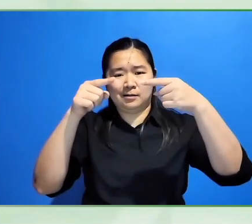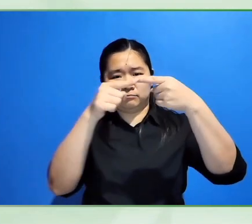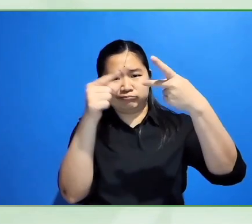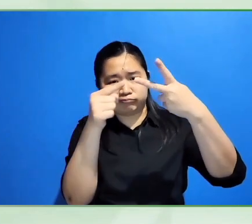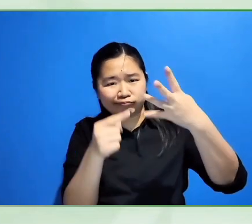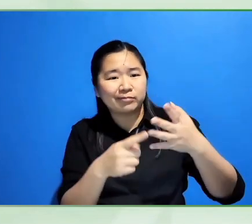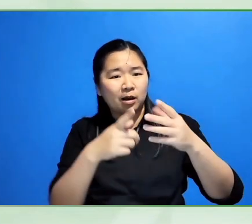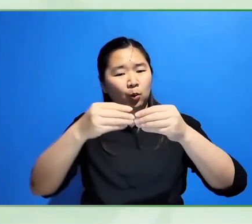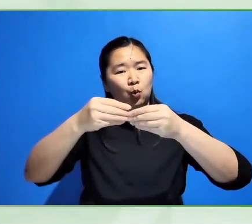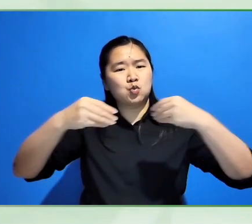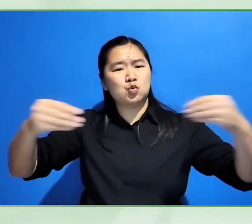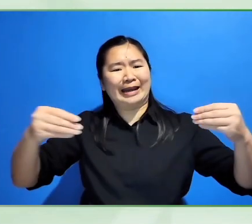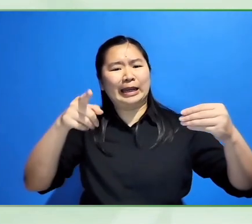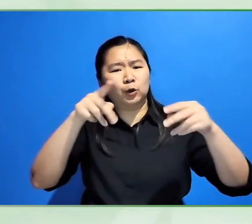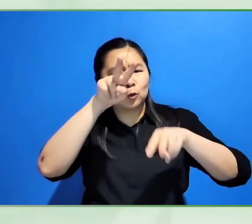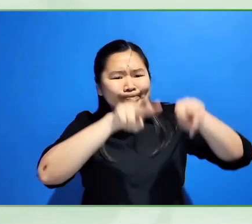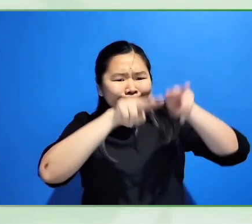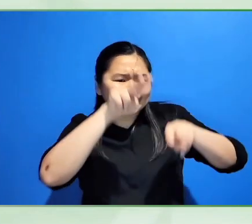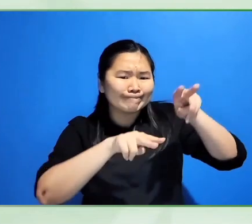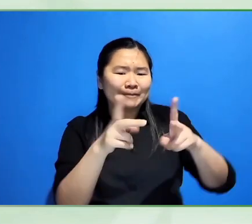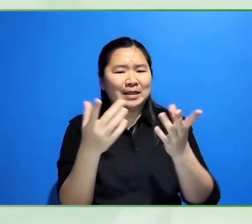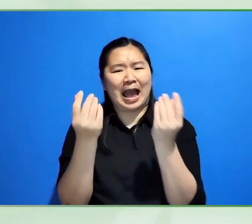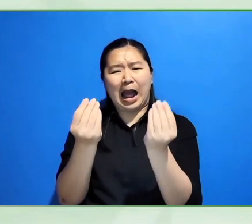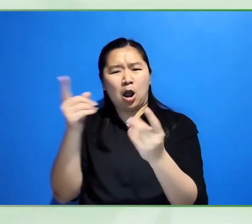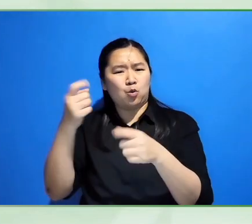the recycling process successful?